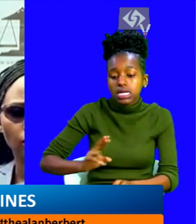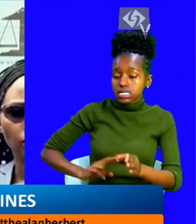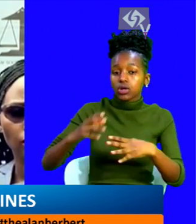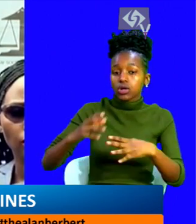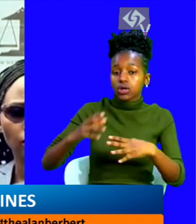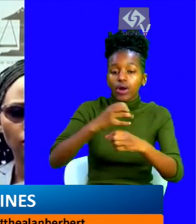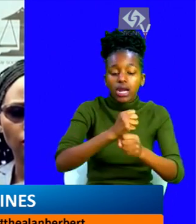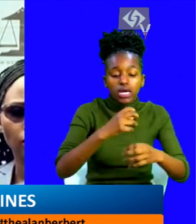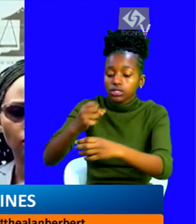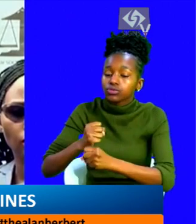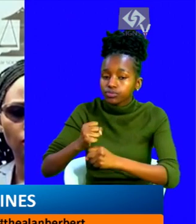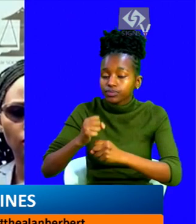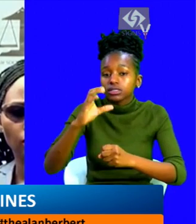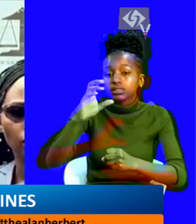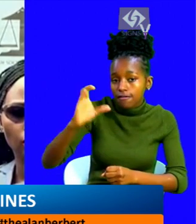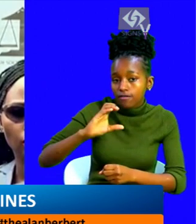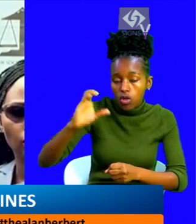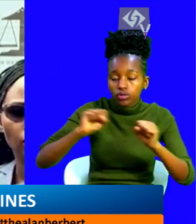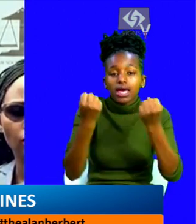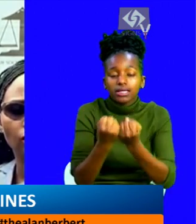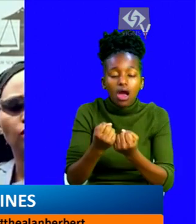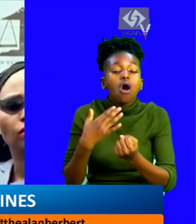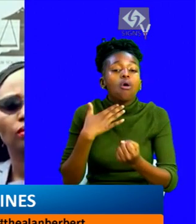we are kidding, try.